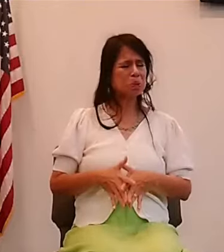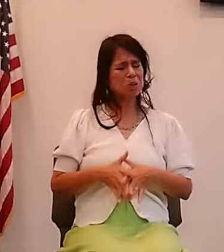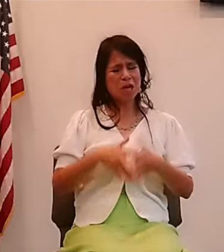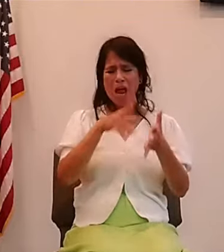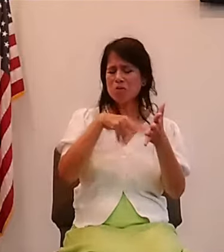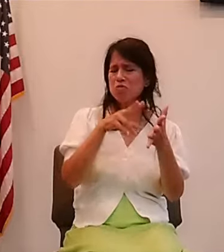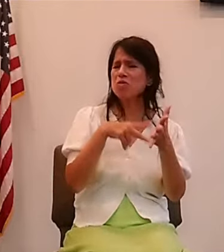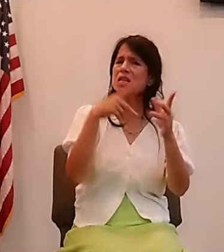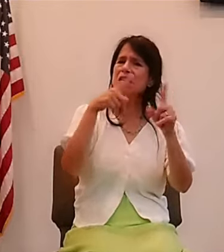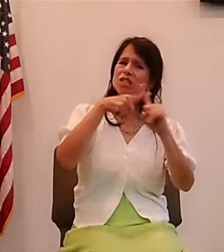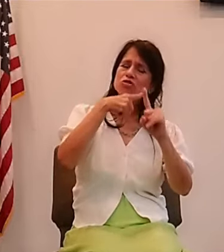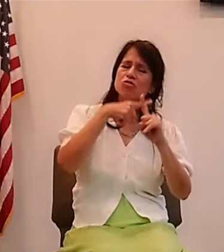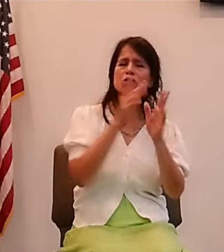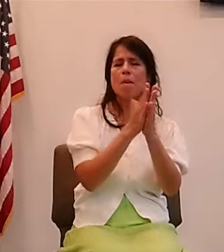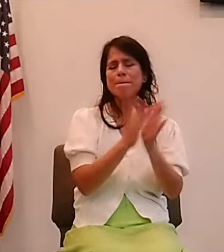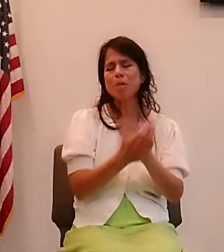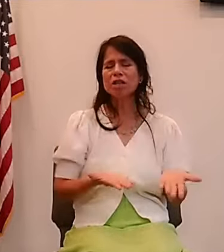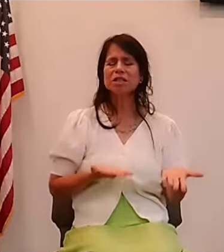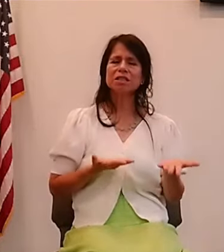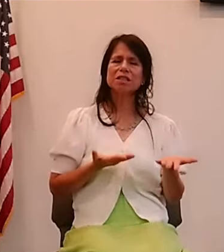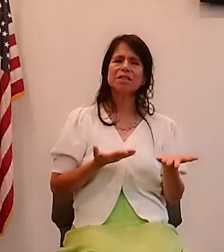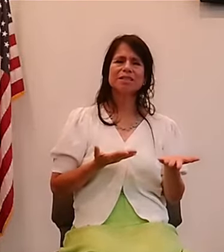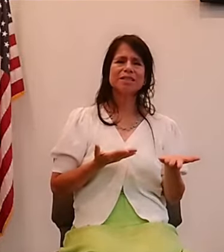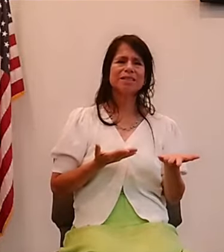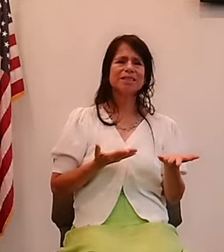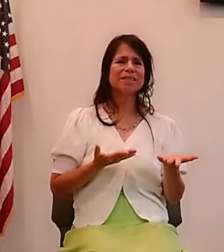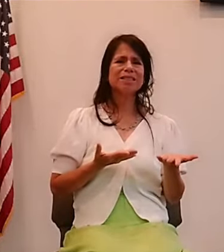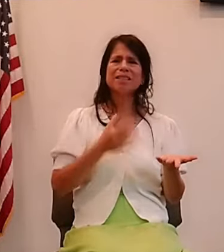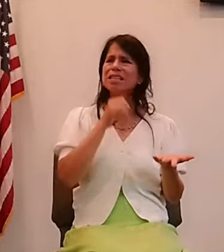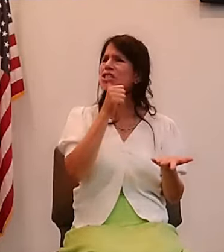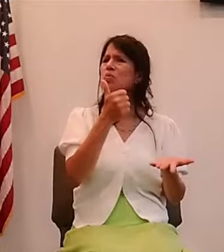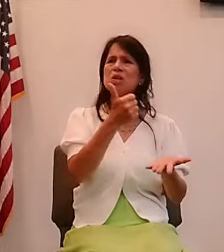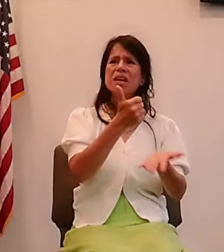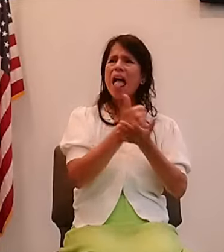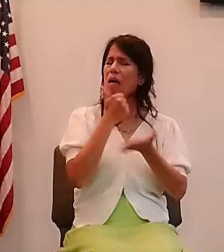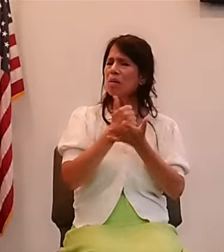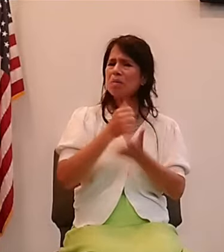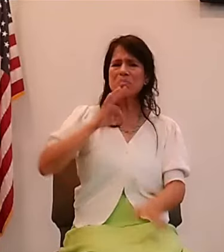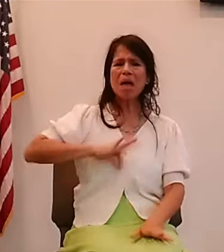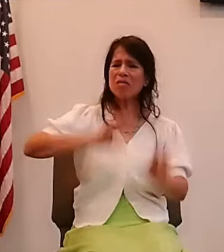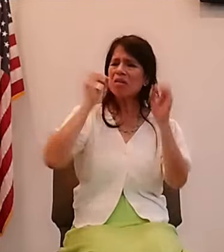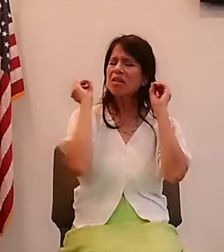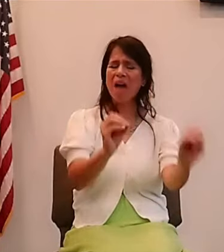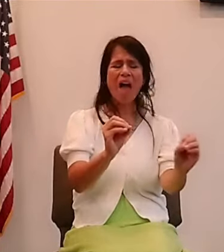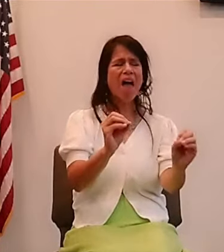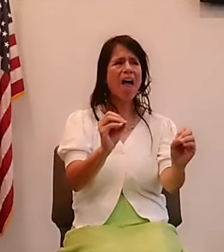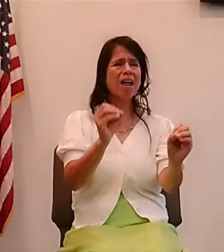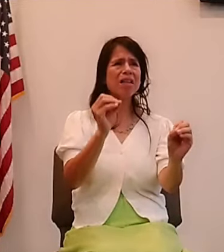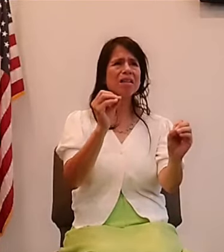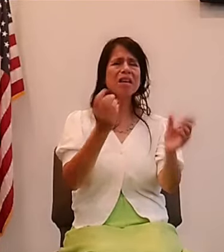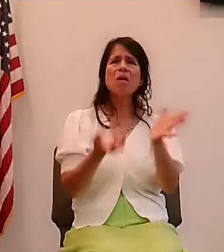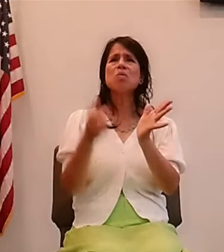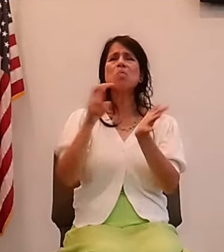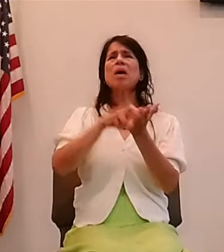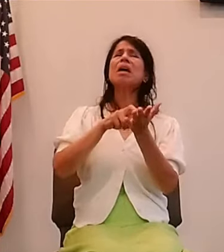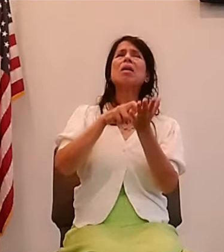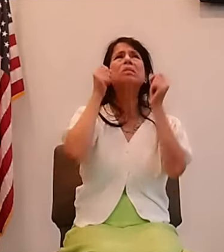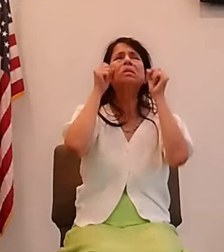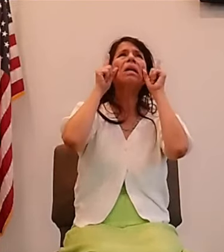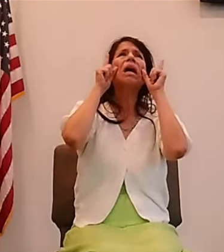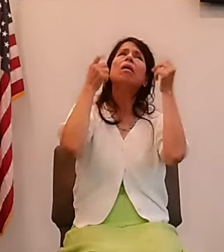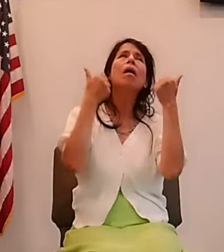these Christian books, and they just wouldn't do anything for me. And I would wake up and try and have devotions, and